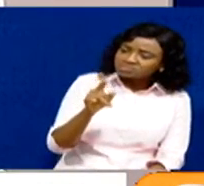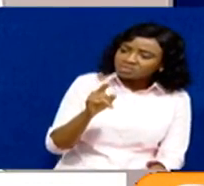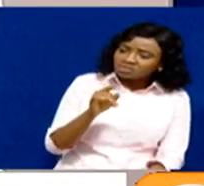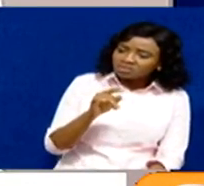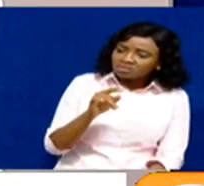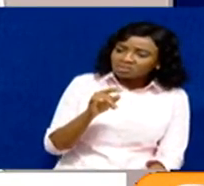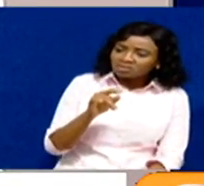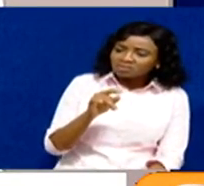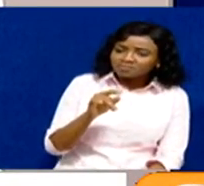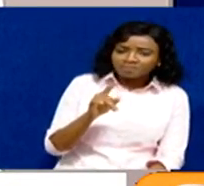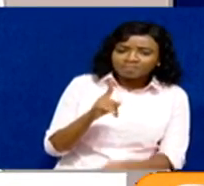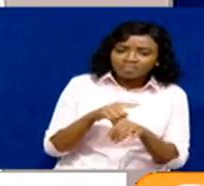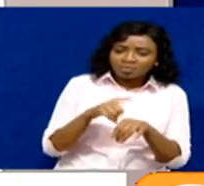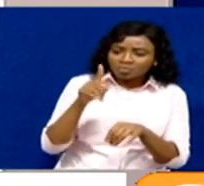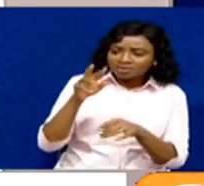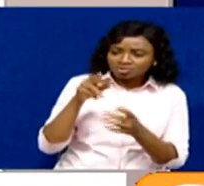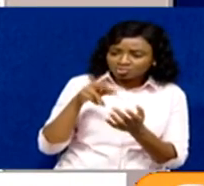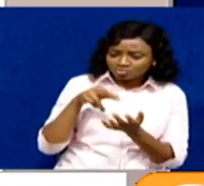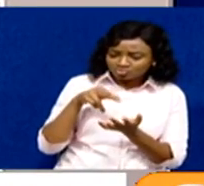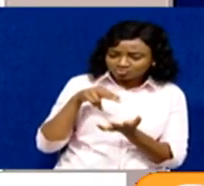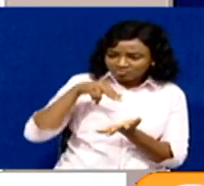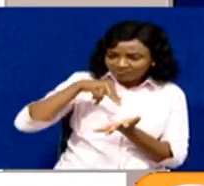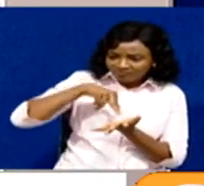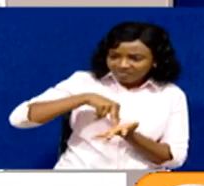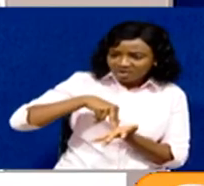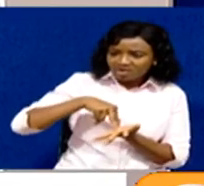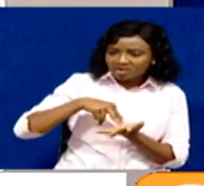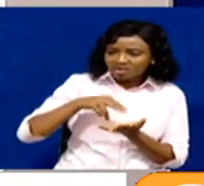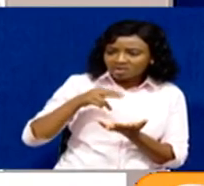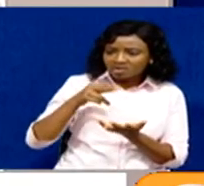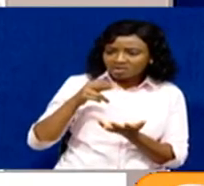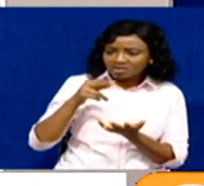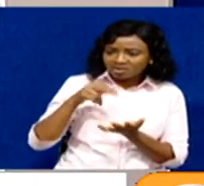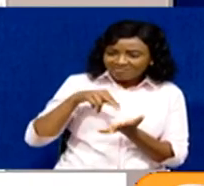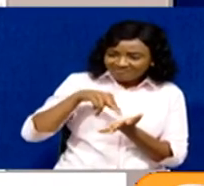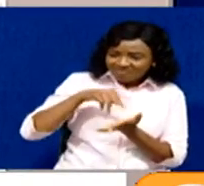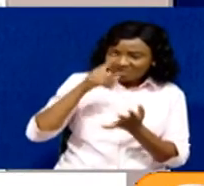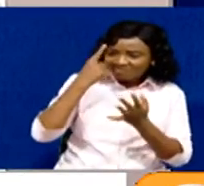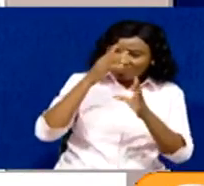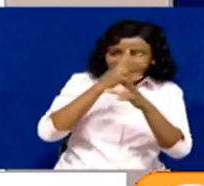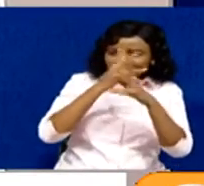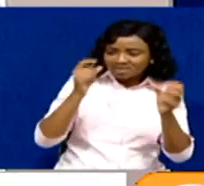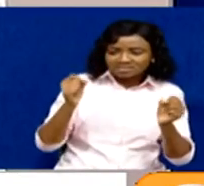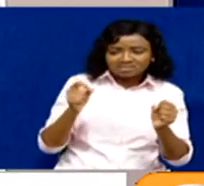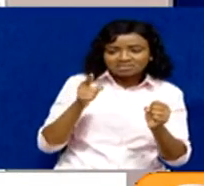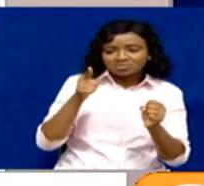stand, you are not really going to be able to win because this is